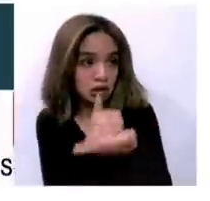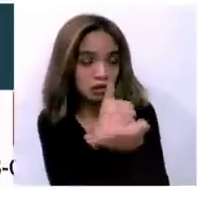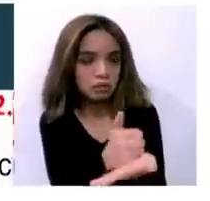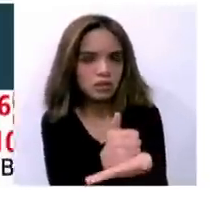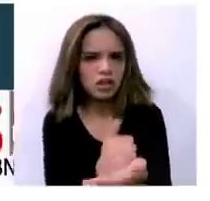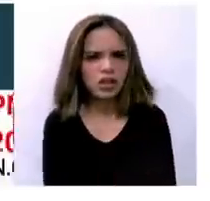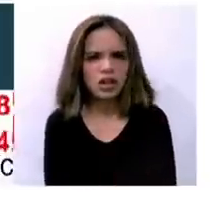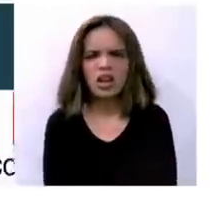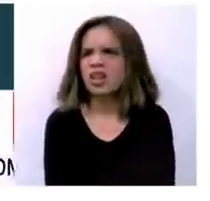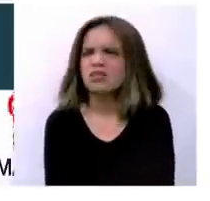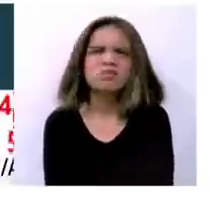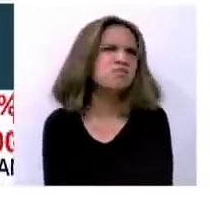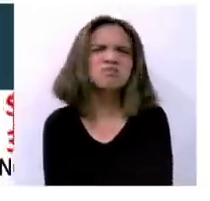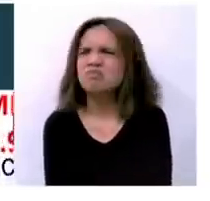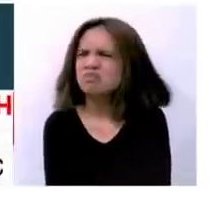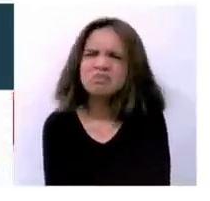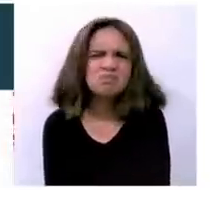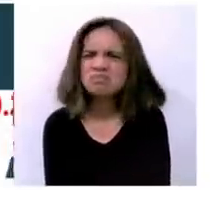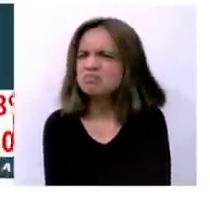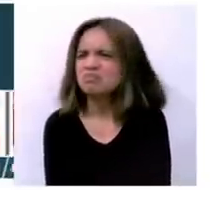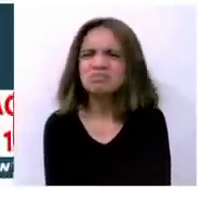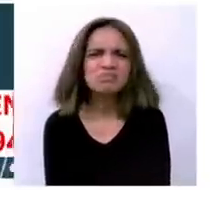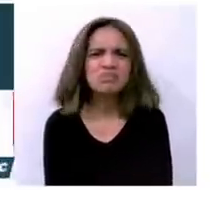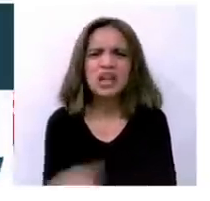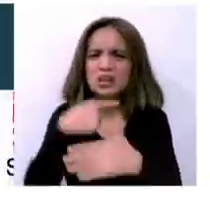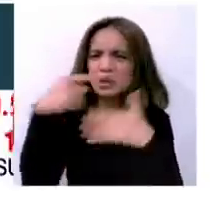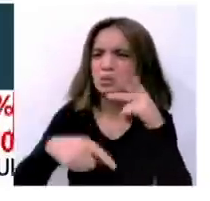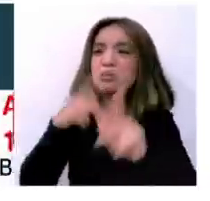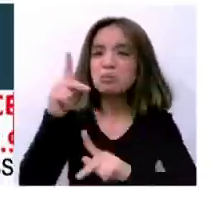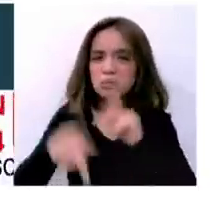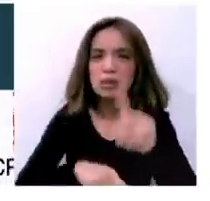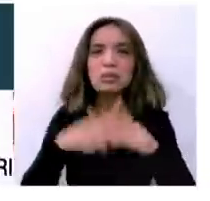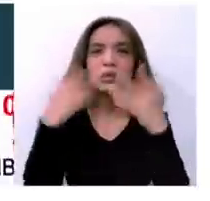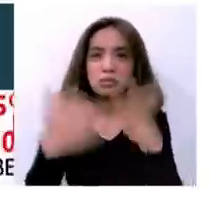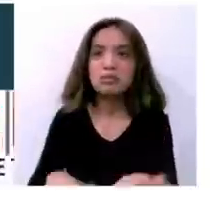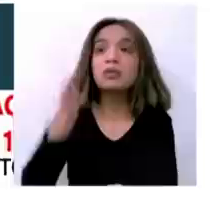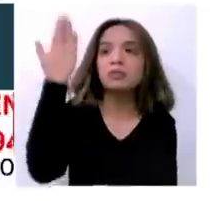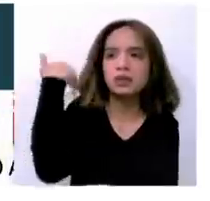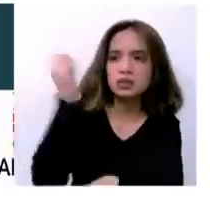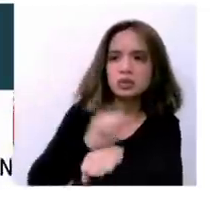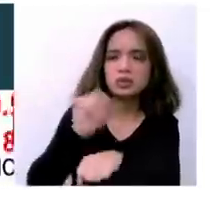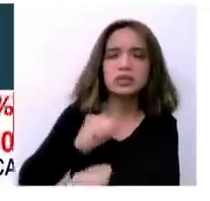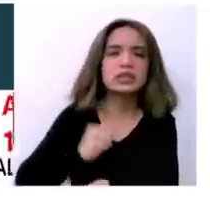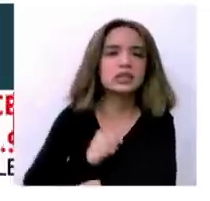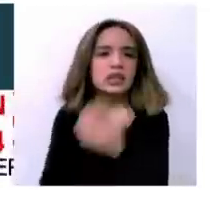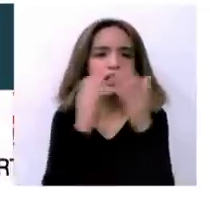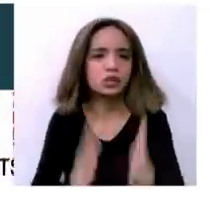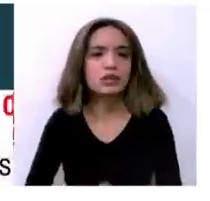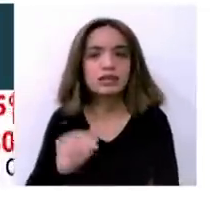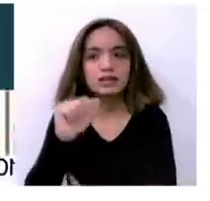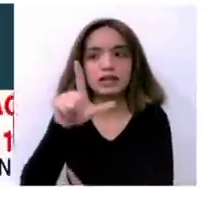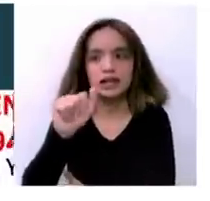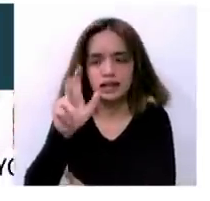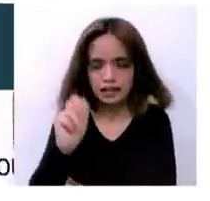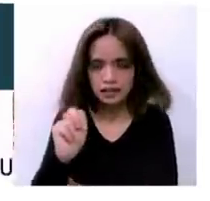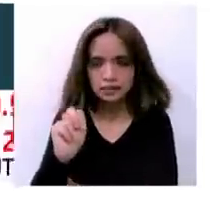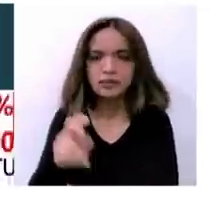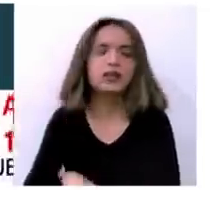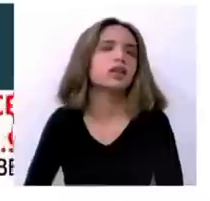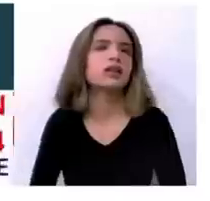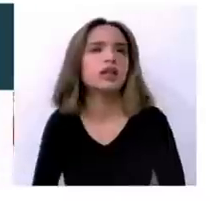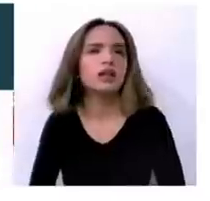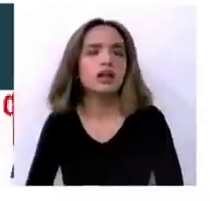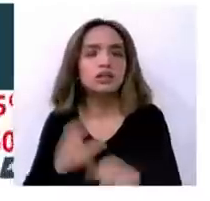No, not necessarily. These are people who used to work for him when he was senator, and who then